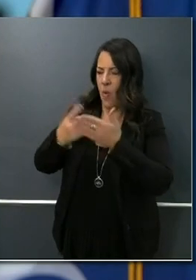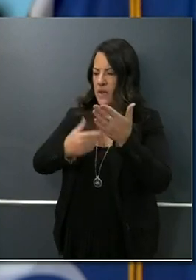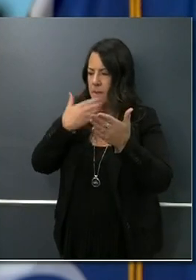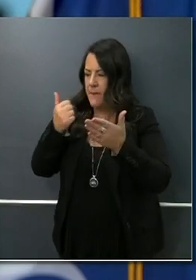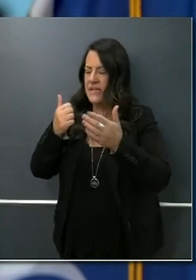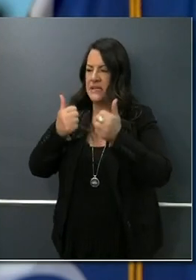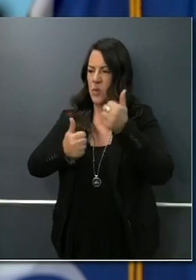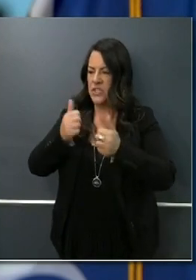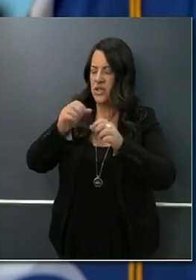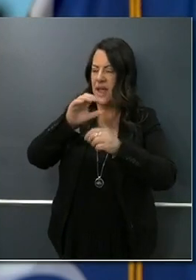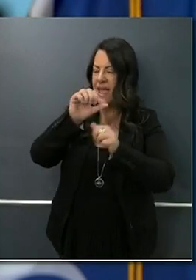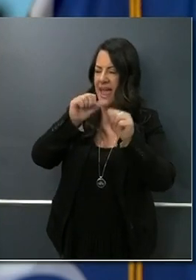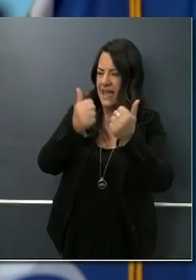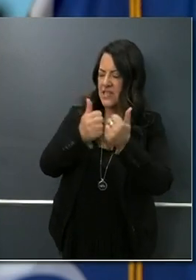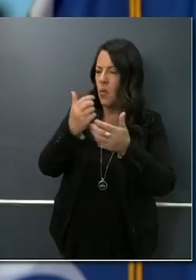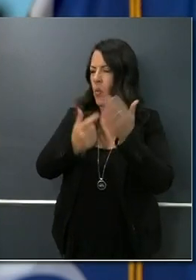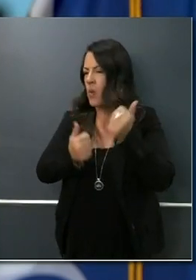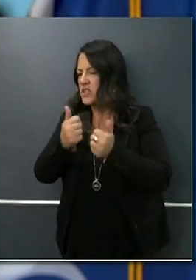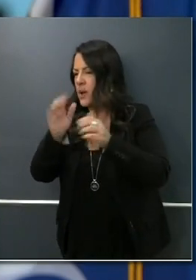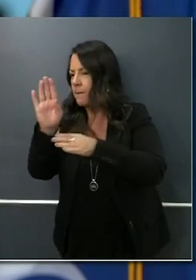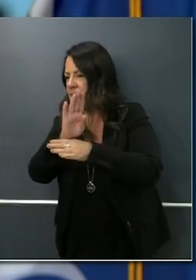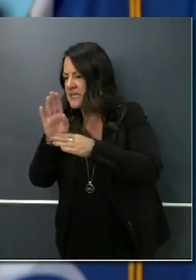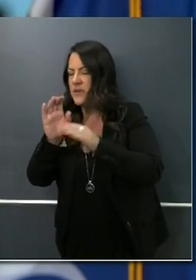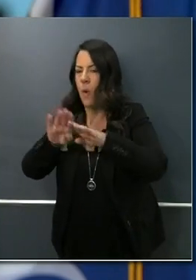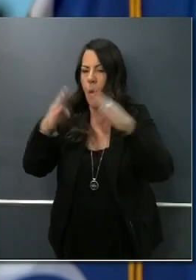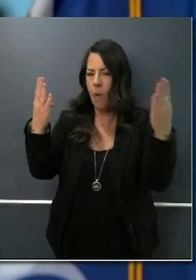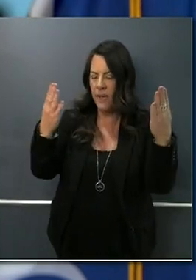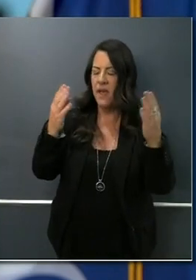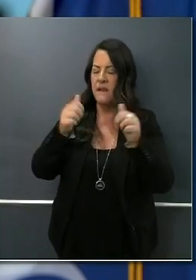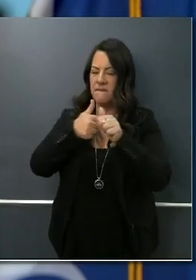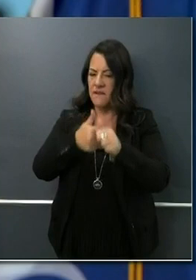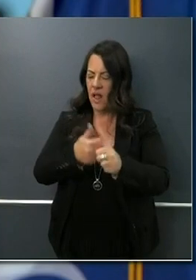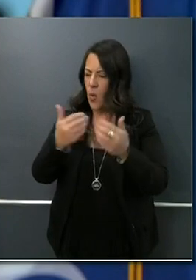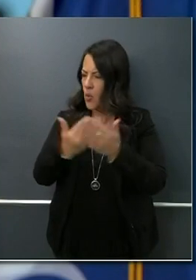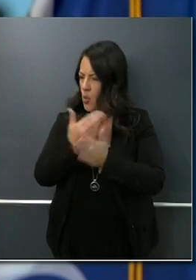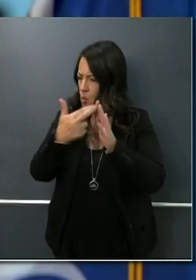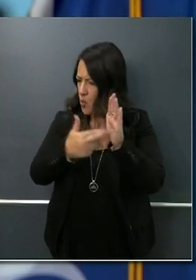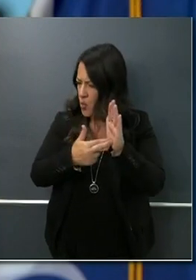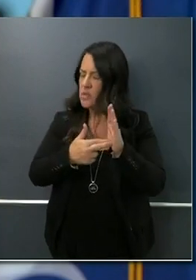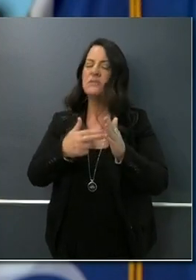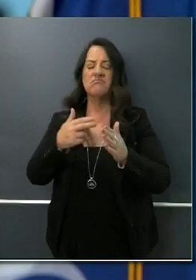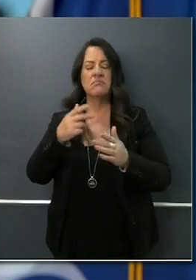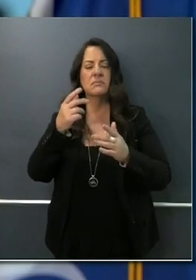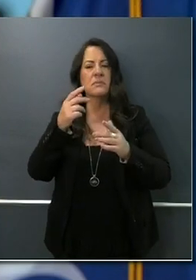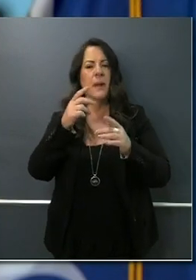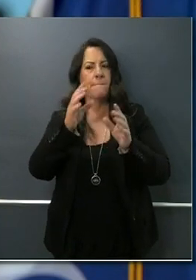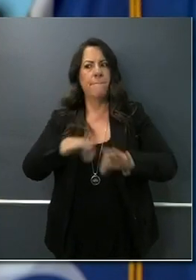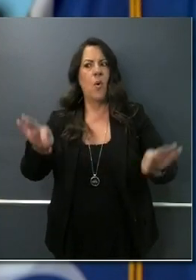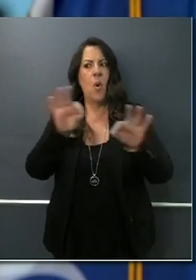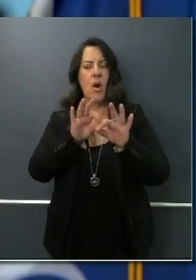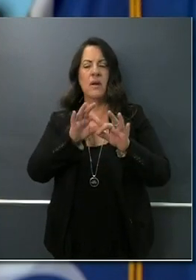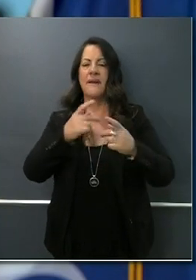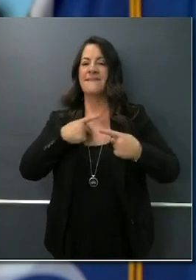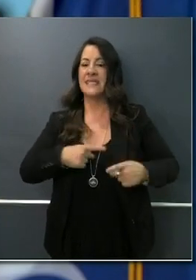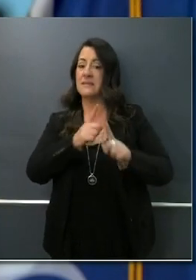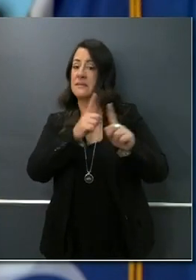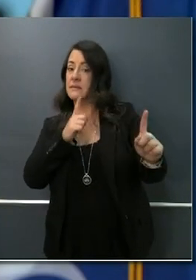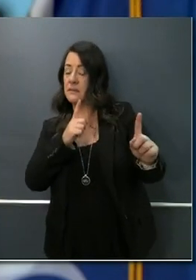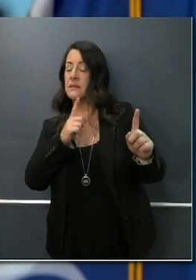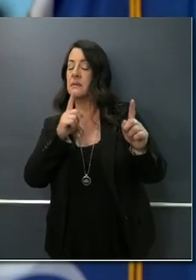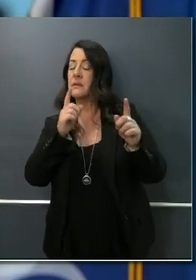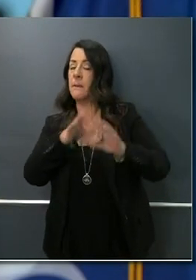to date and based upon the importance of continuing to practice social distancing and physical distancing. If the